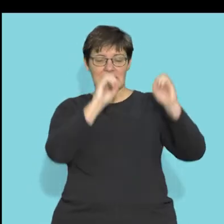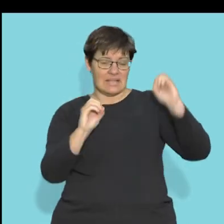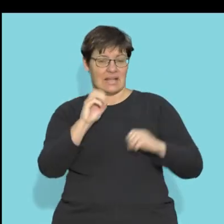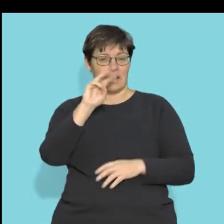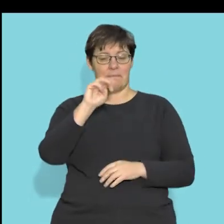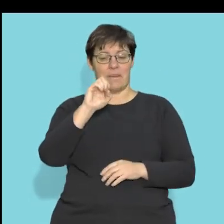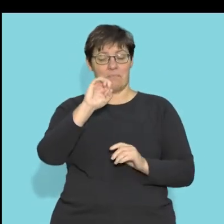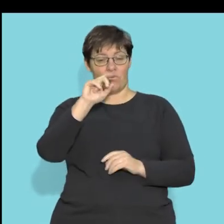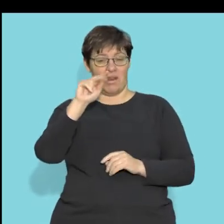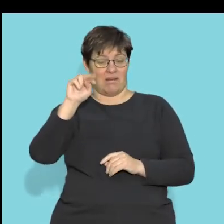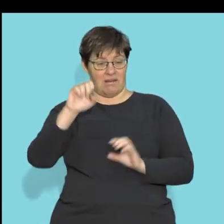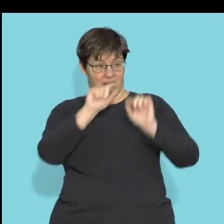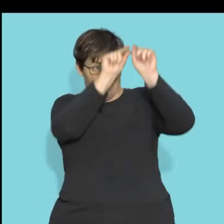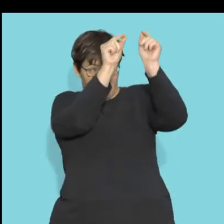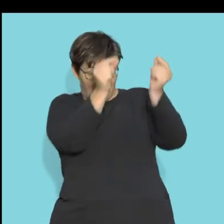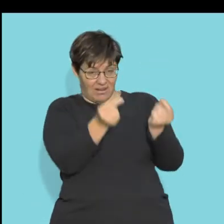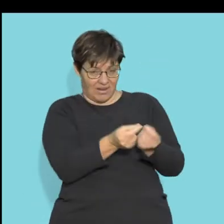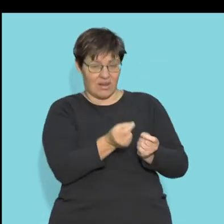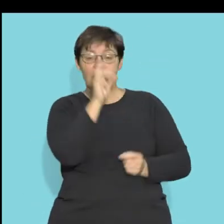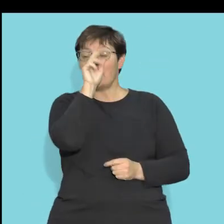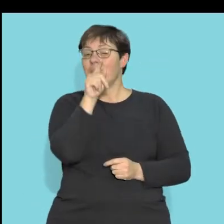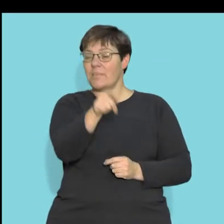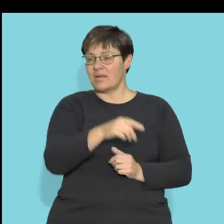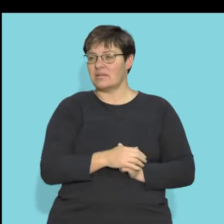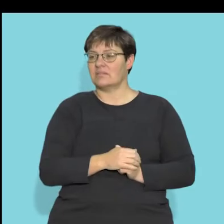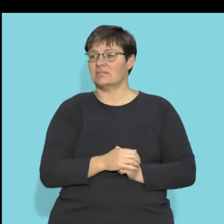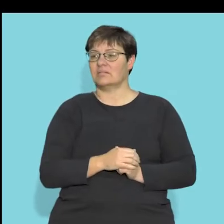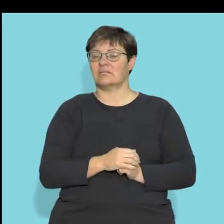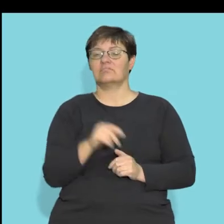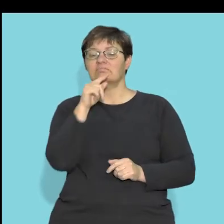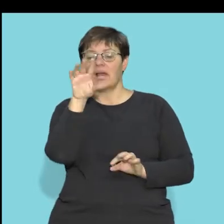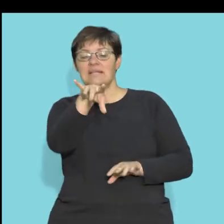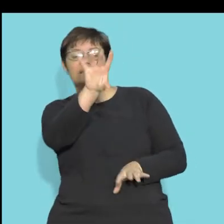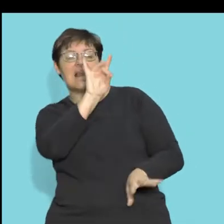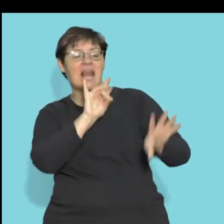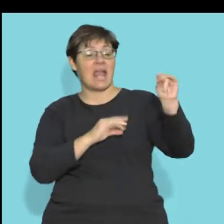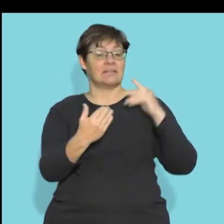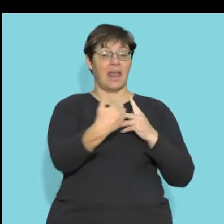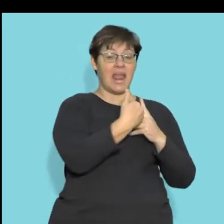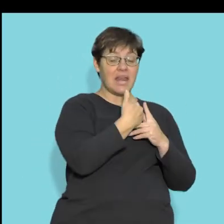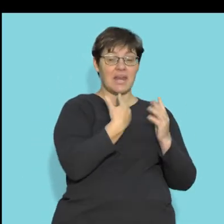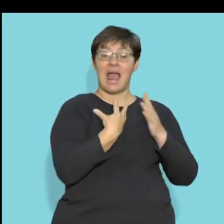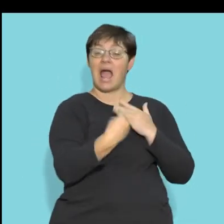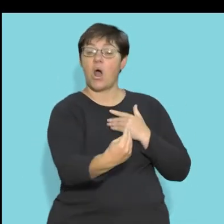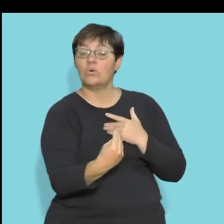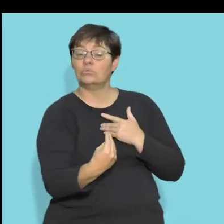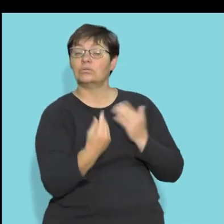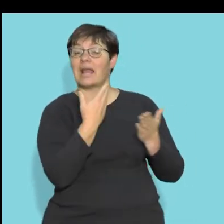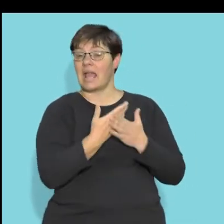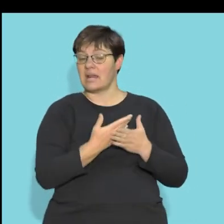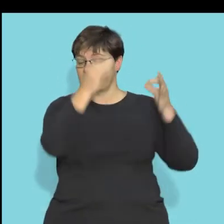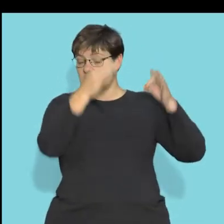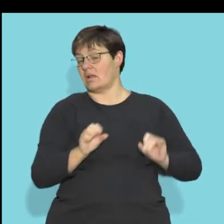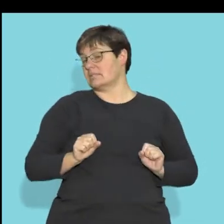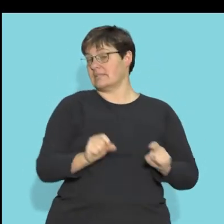cell membrane. And what's going to happen is, remember, it is selectively permeable. What does